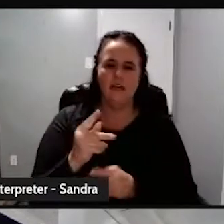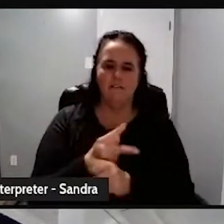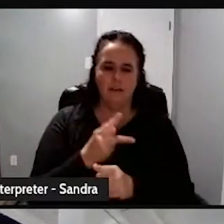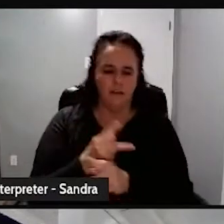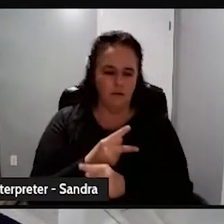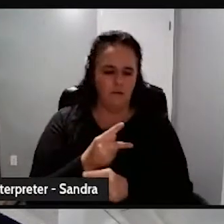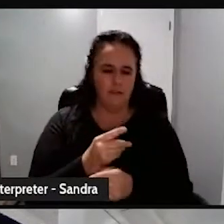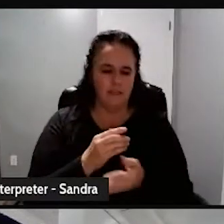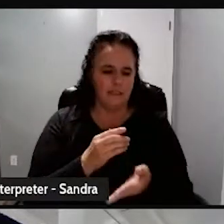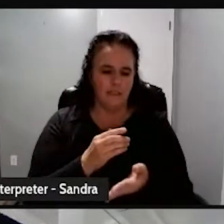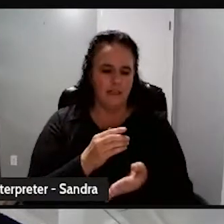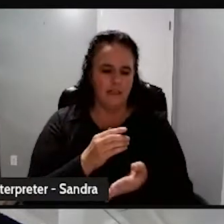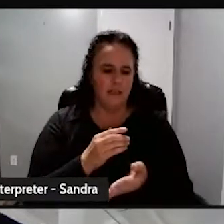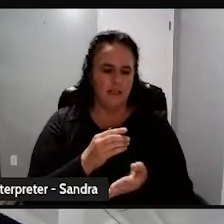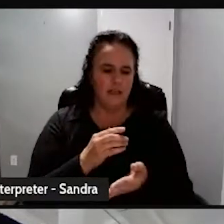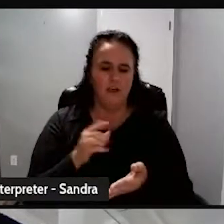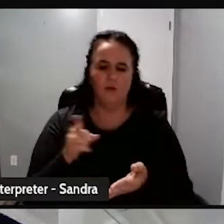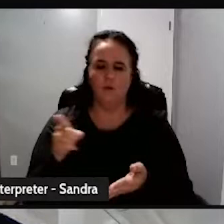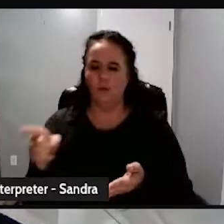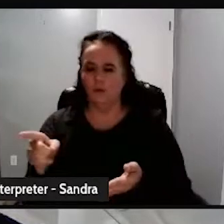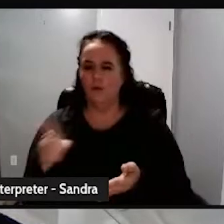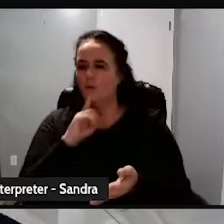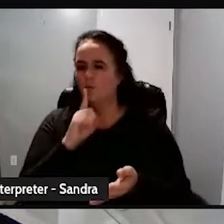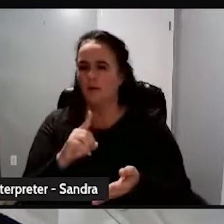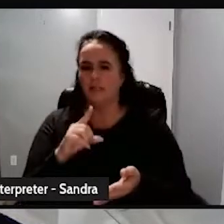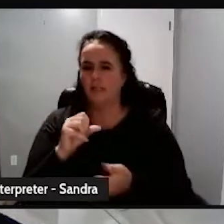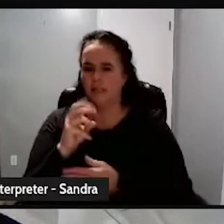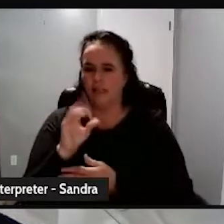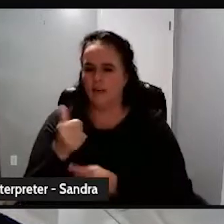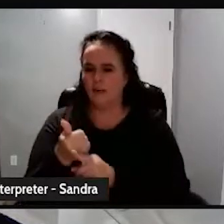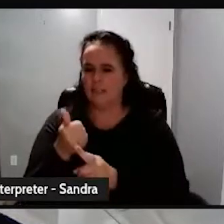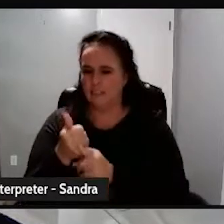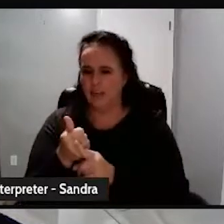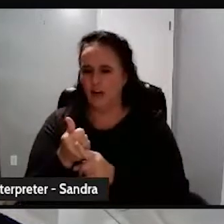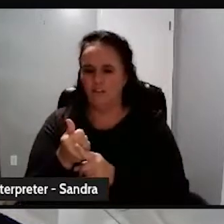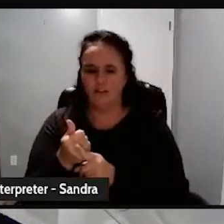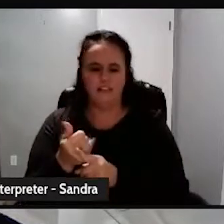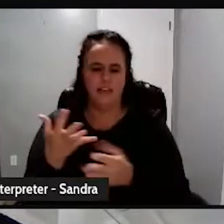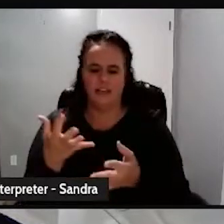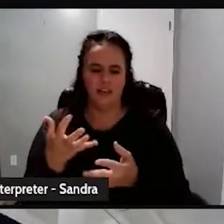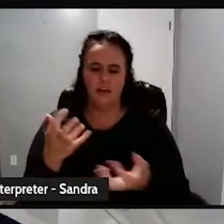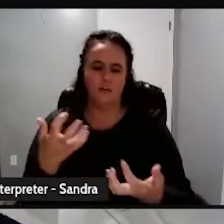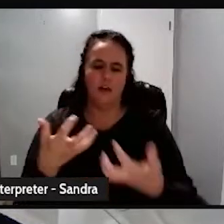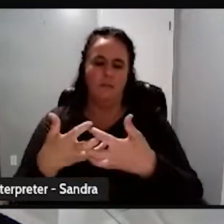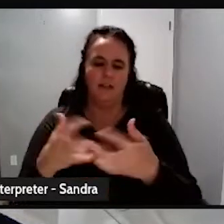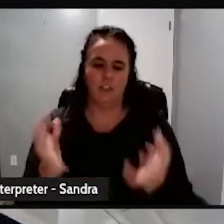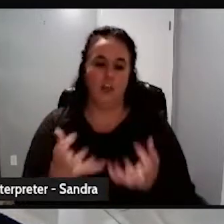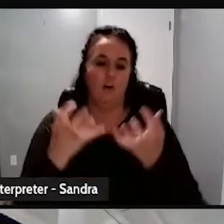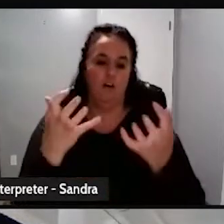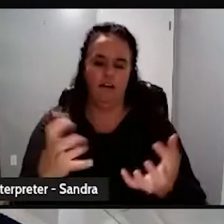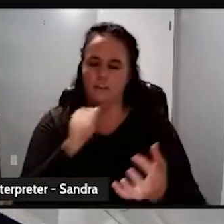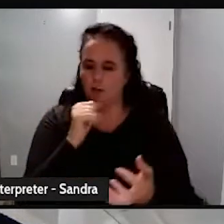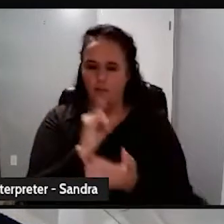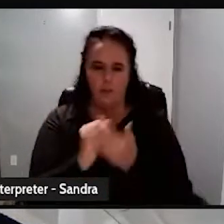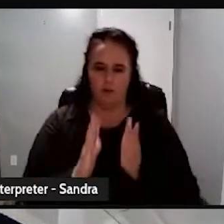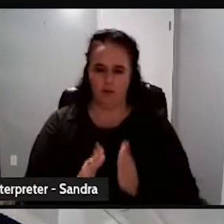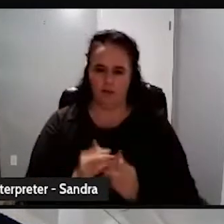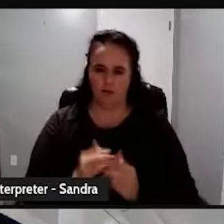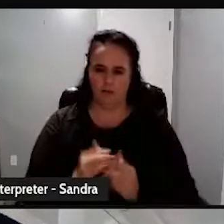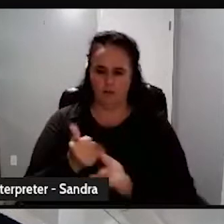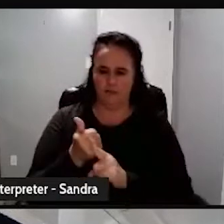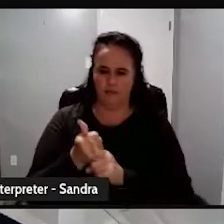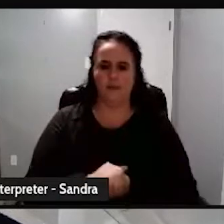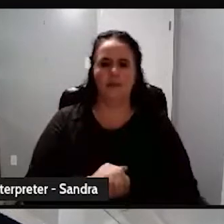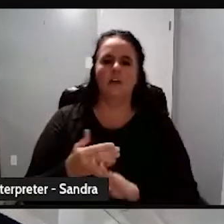the audience rather than the artists themselves. For instance, a few years ago, a venue in Winnipeg had a massive